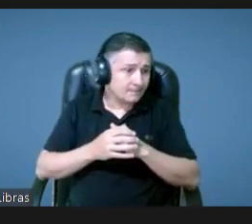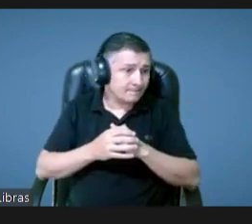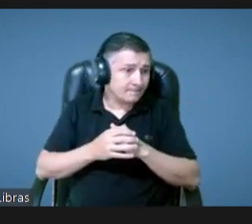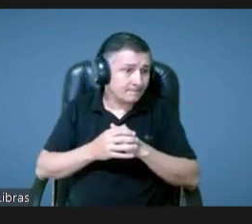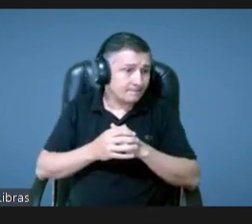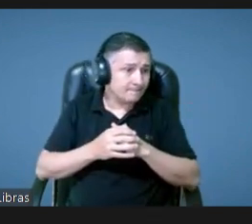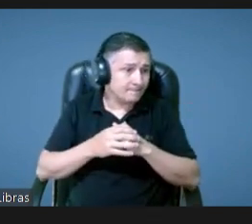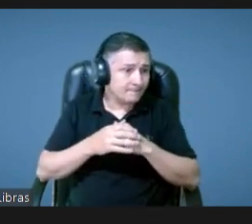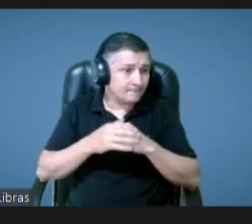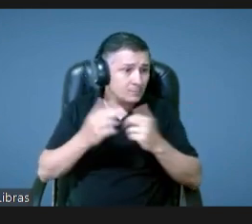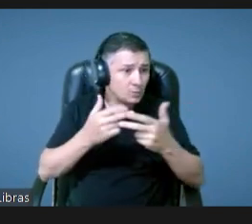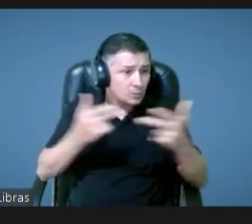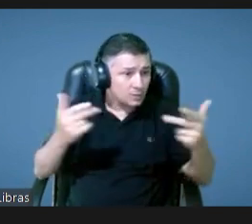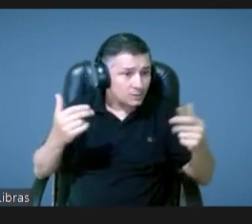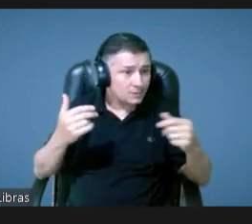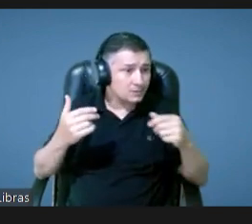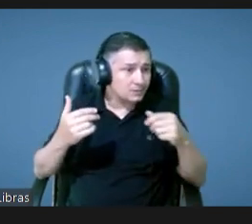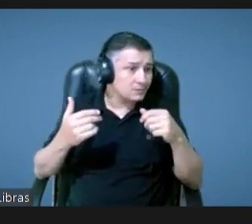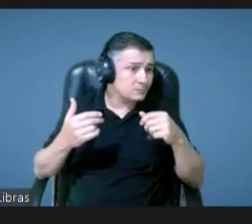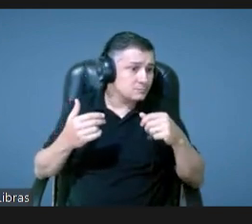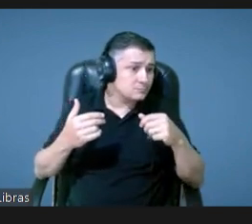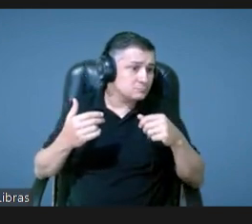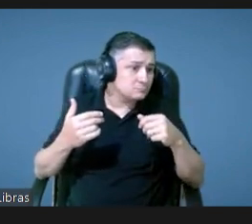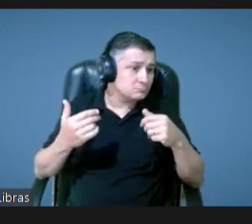We have been monitoring